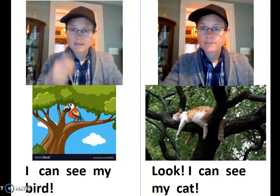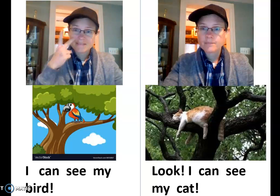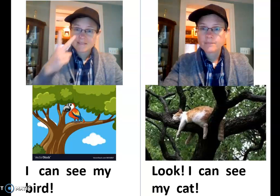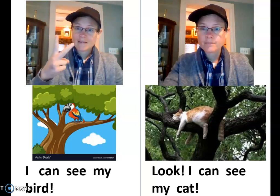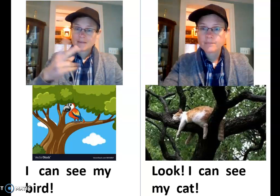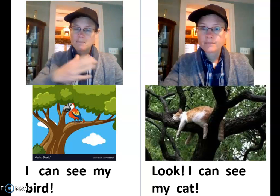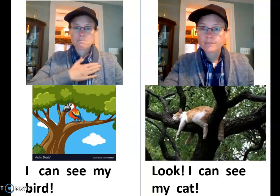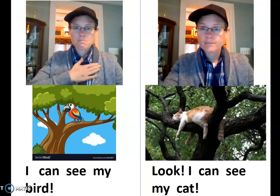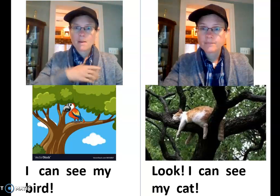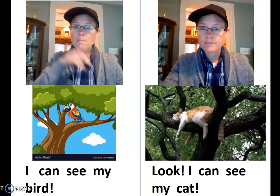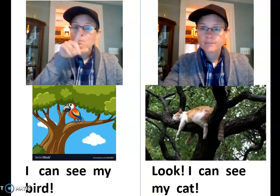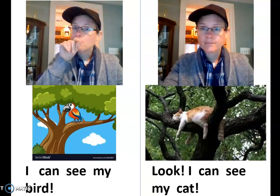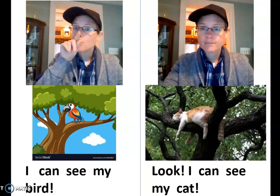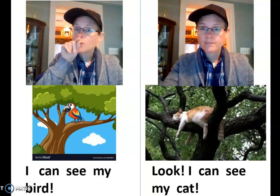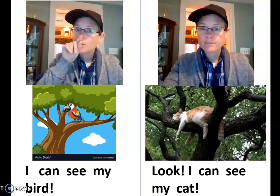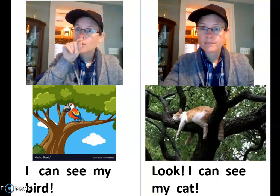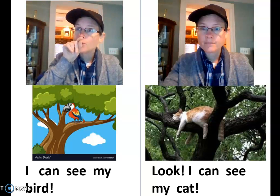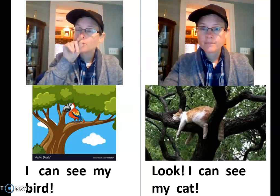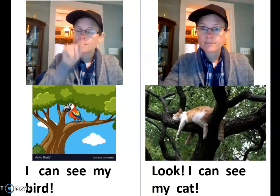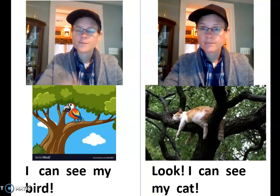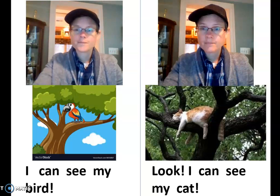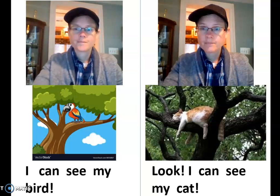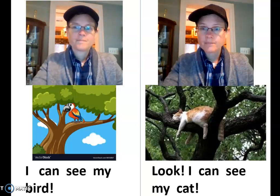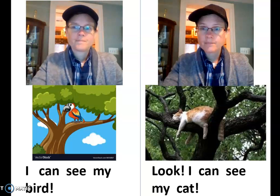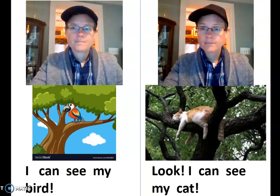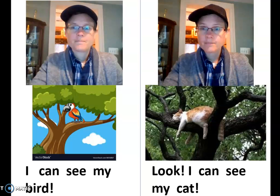I can see my bird.